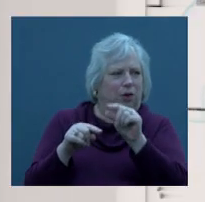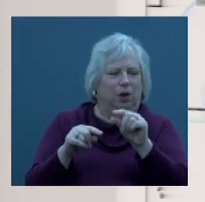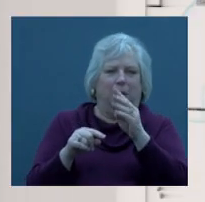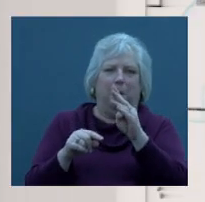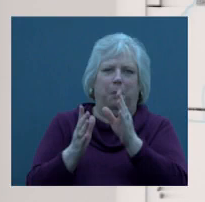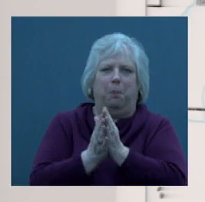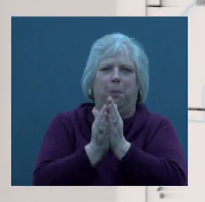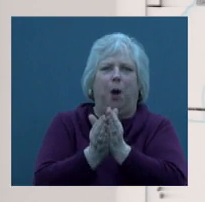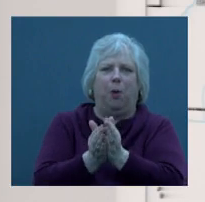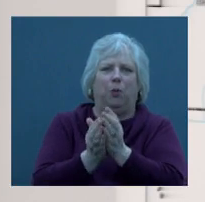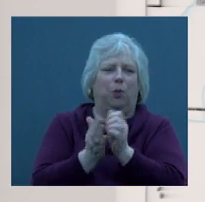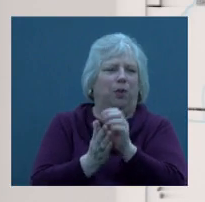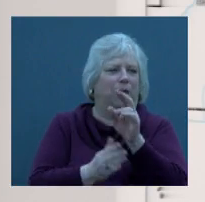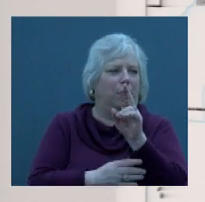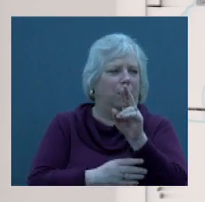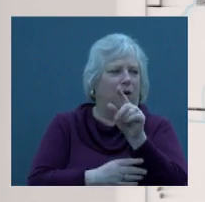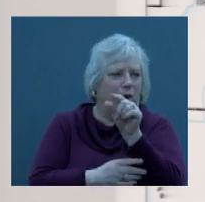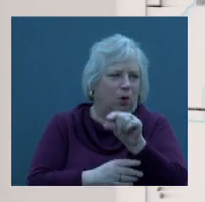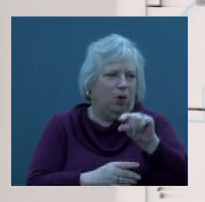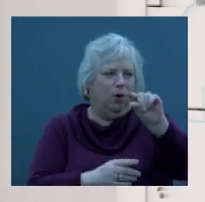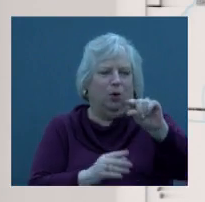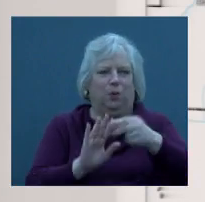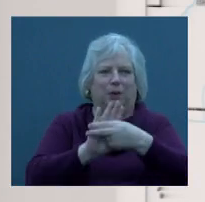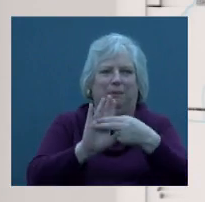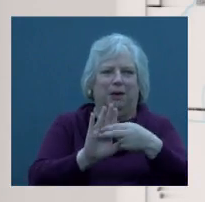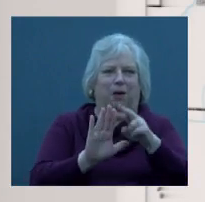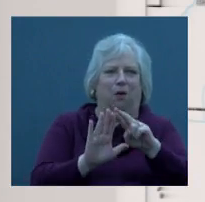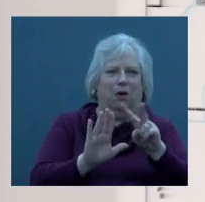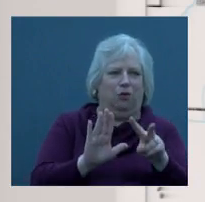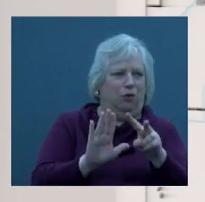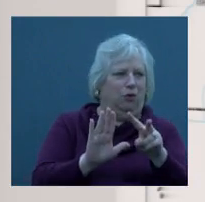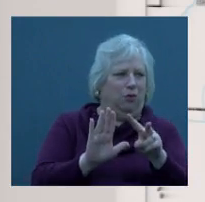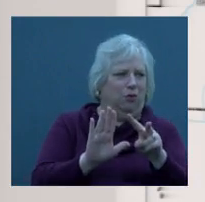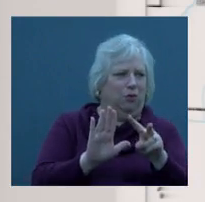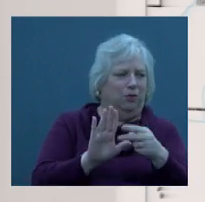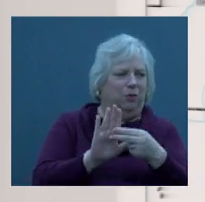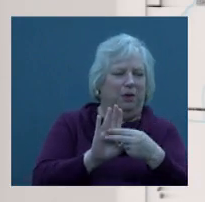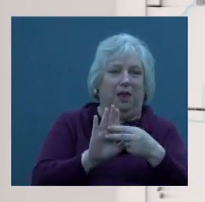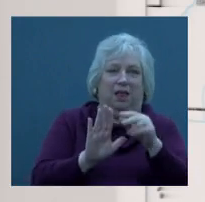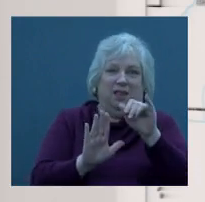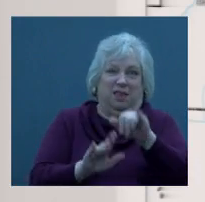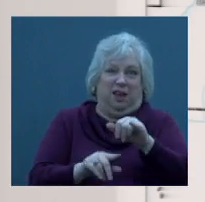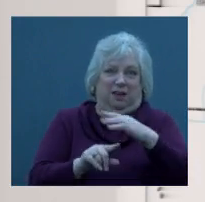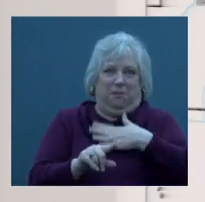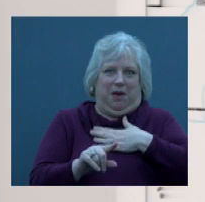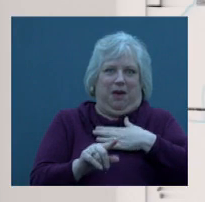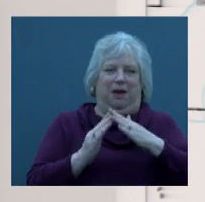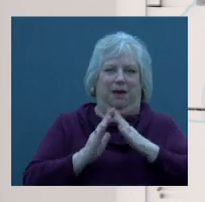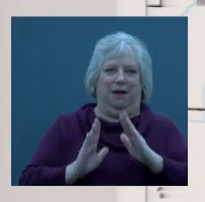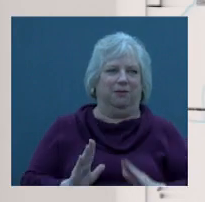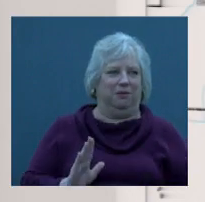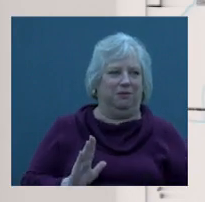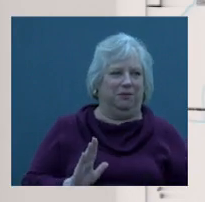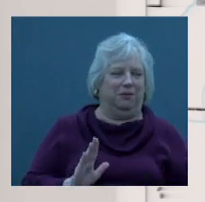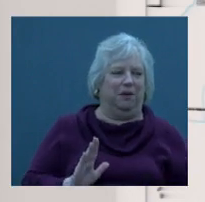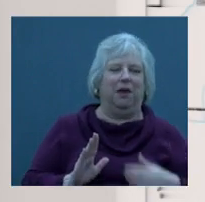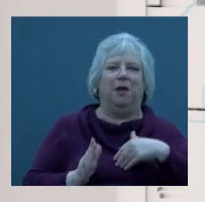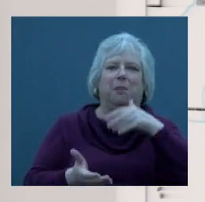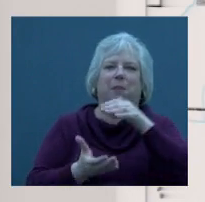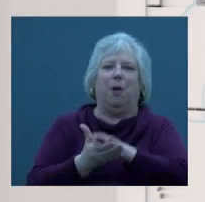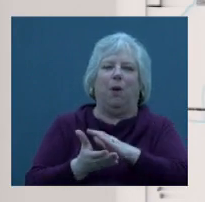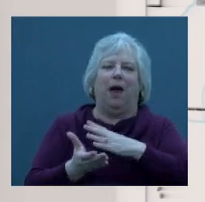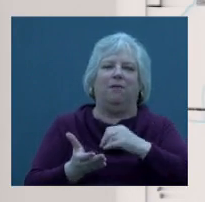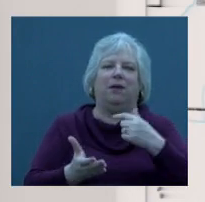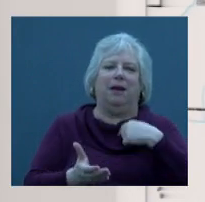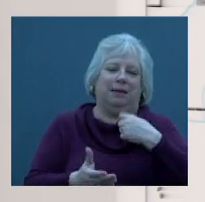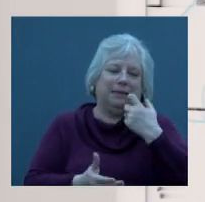where it has an R2 written there, that's my house. My wife and I